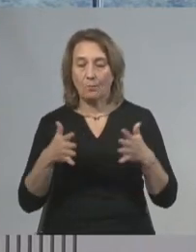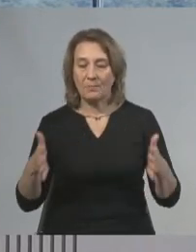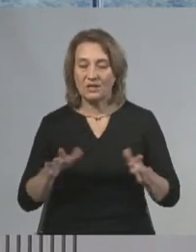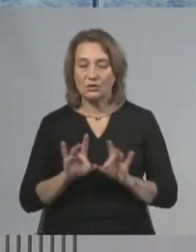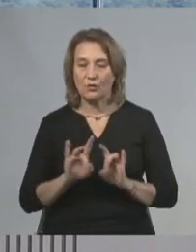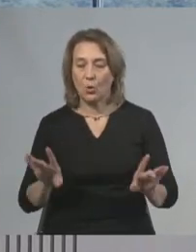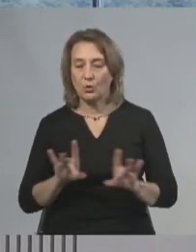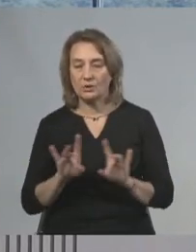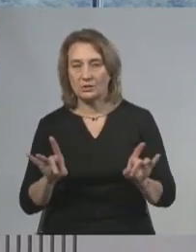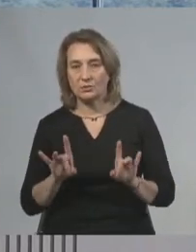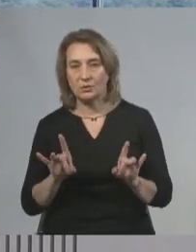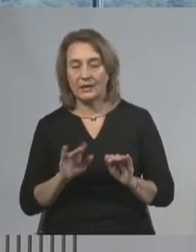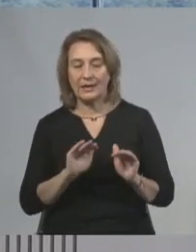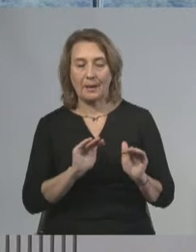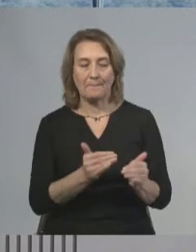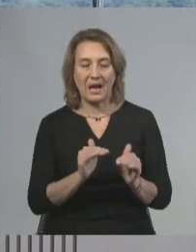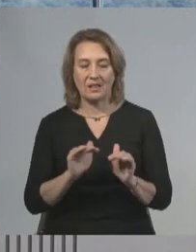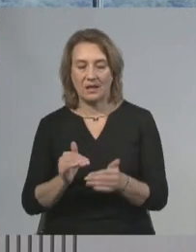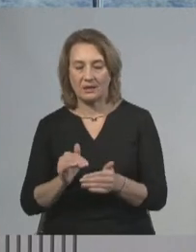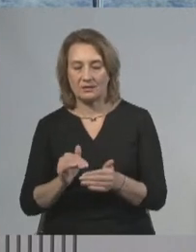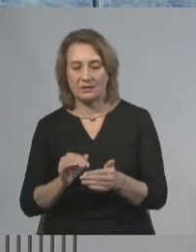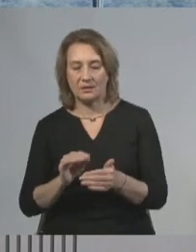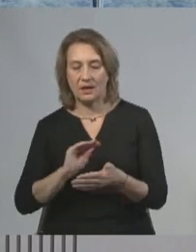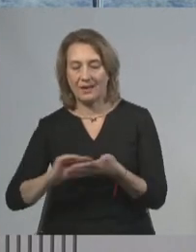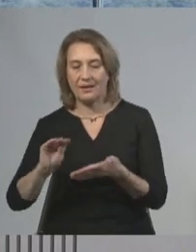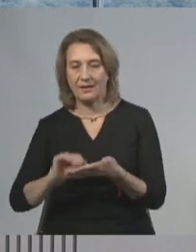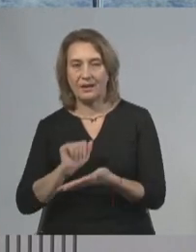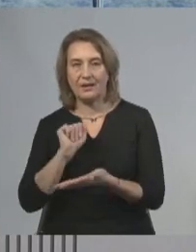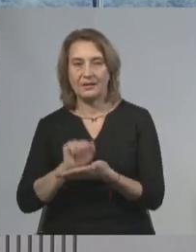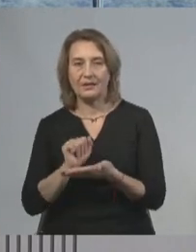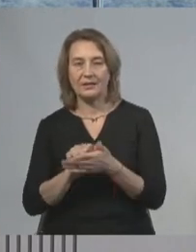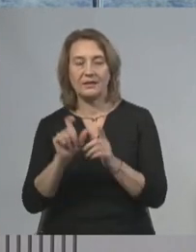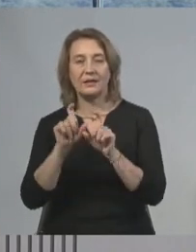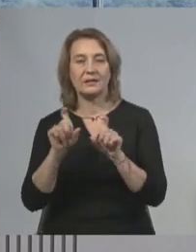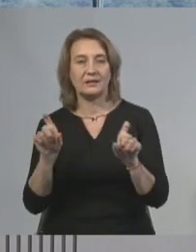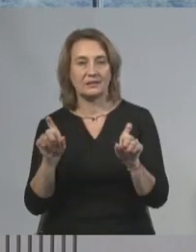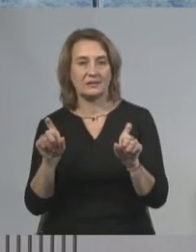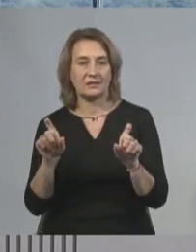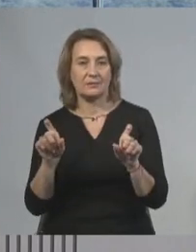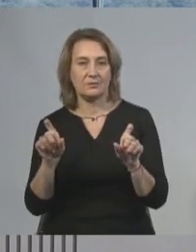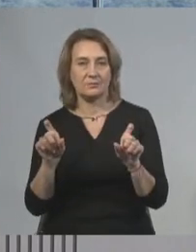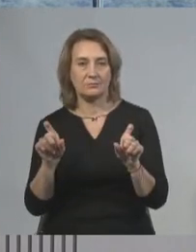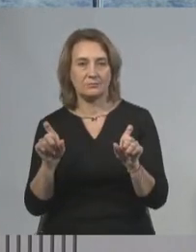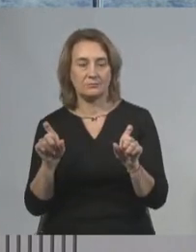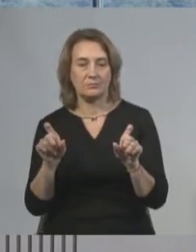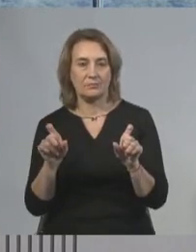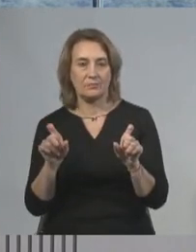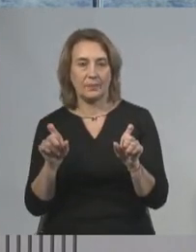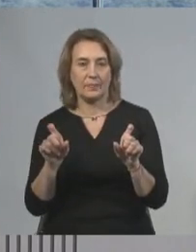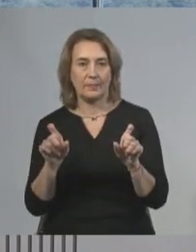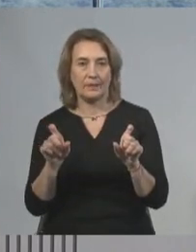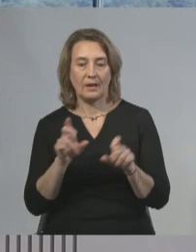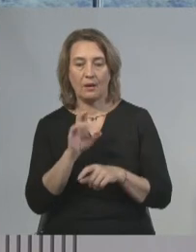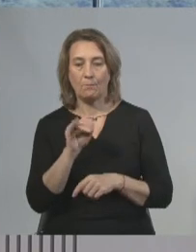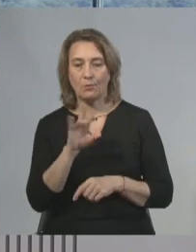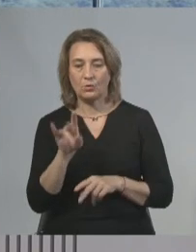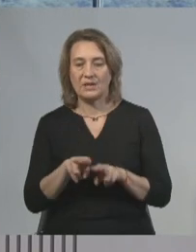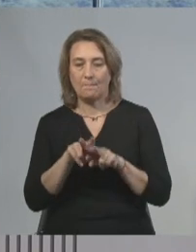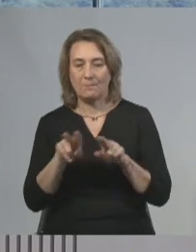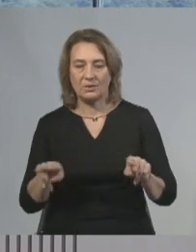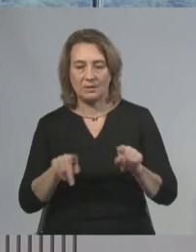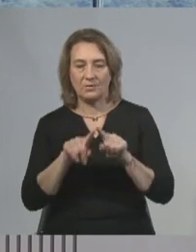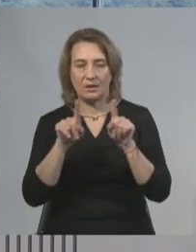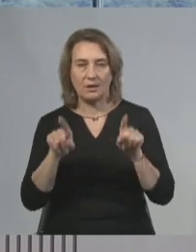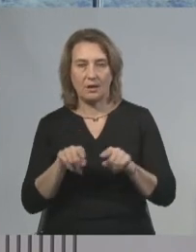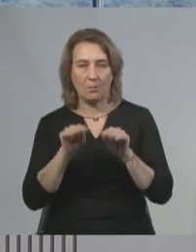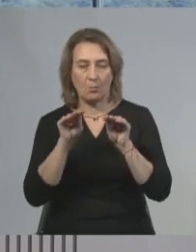bigger holding or in small editorial offices of bosnia they also have such